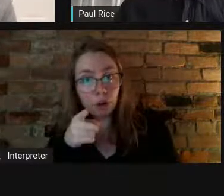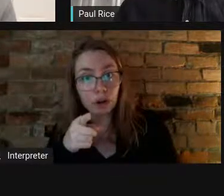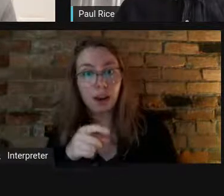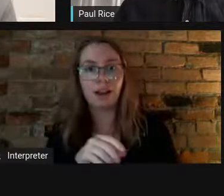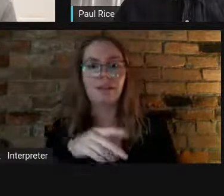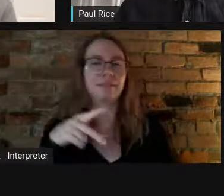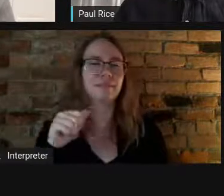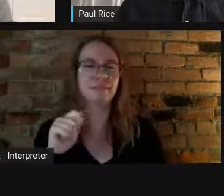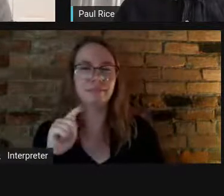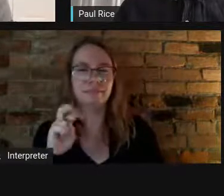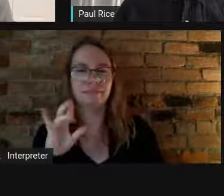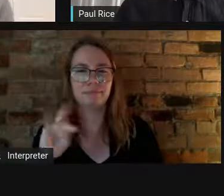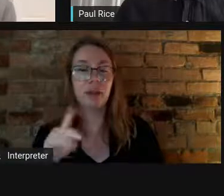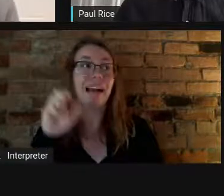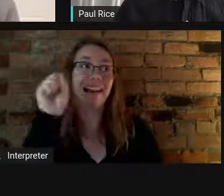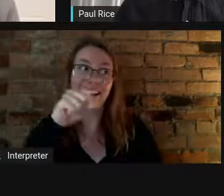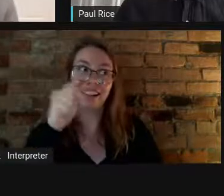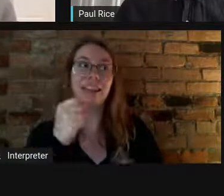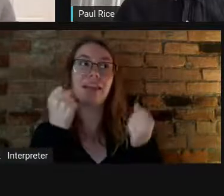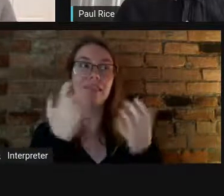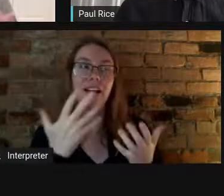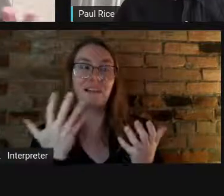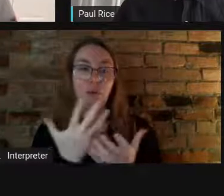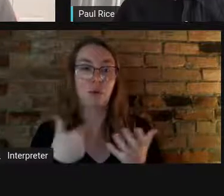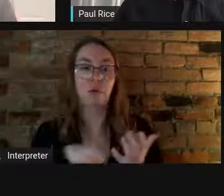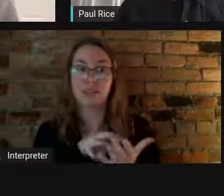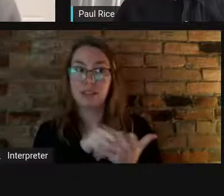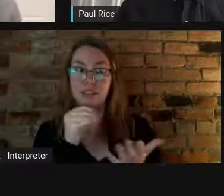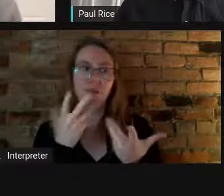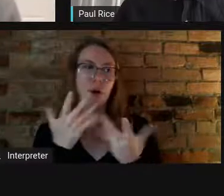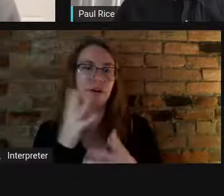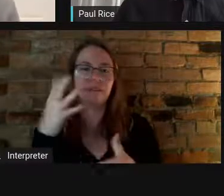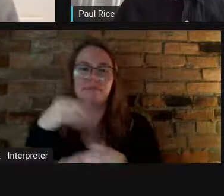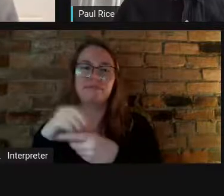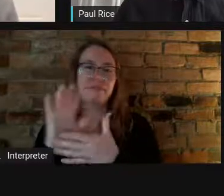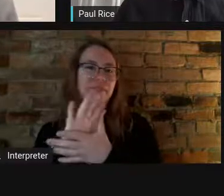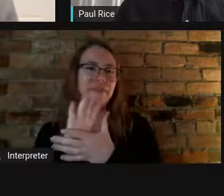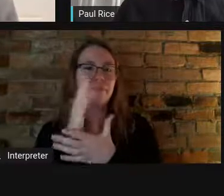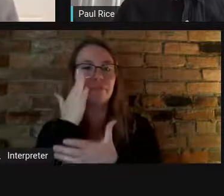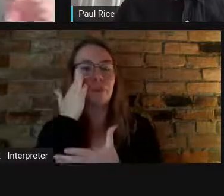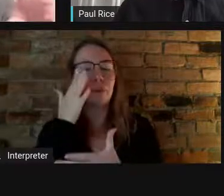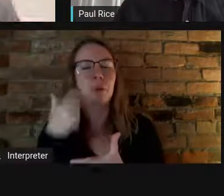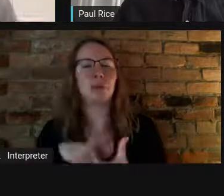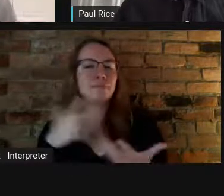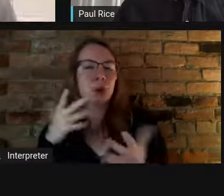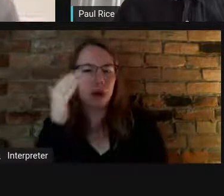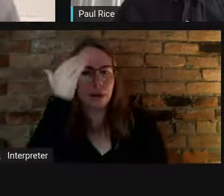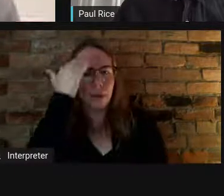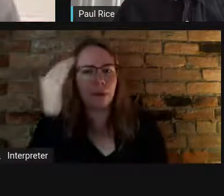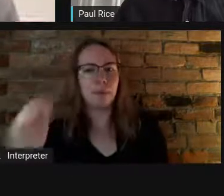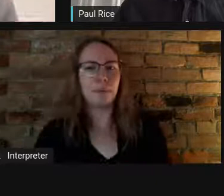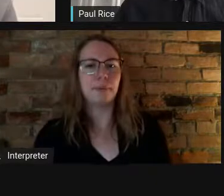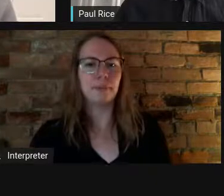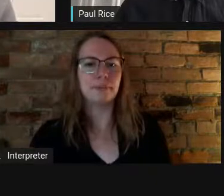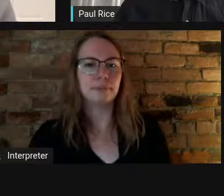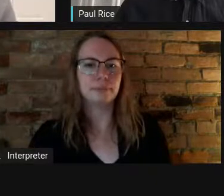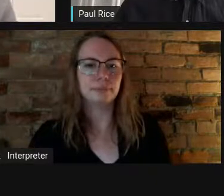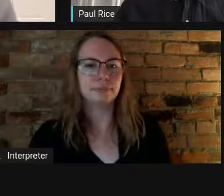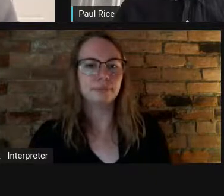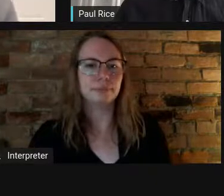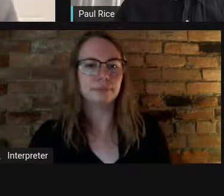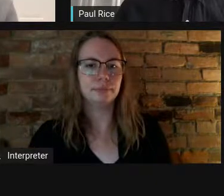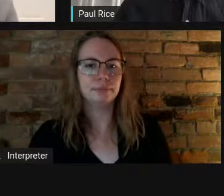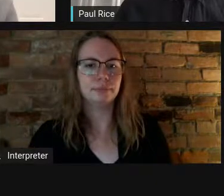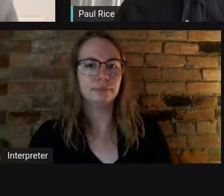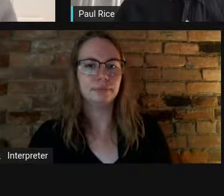Yeah, a lot of what we learned ended up on the film. I mean, we sort of knew the big picture of the story, but it was really,